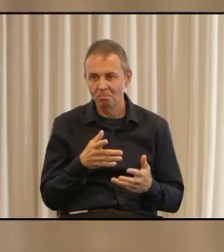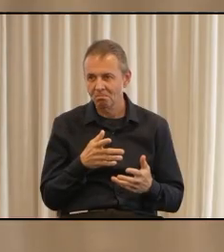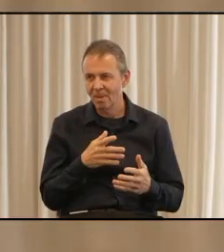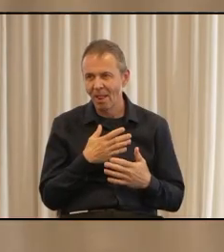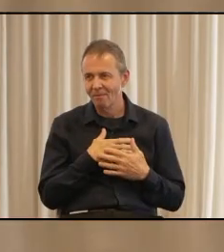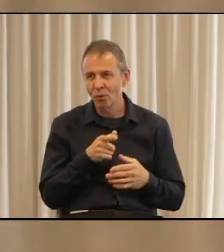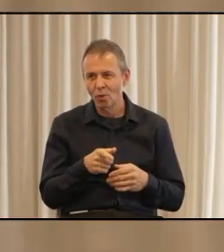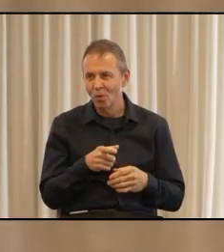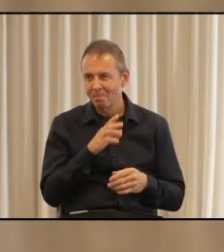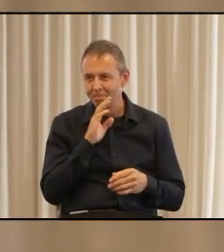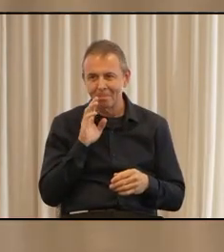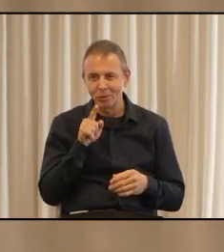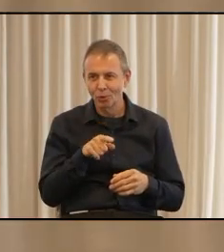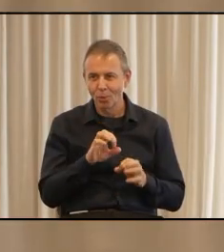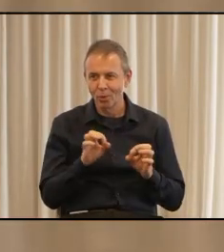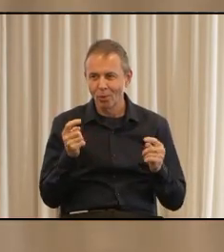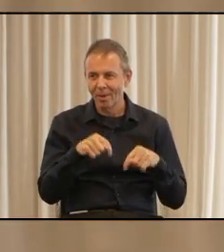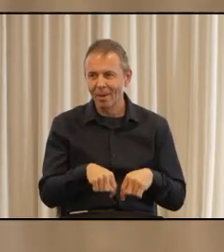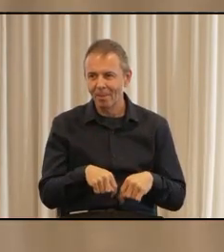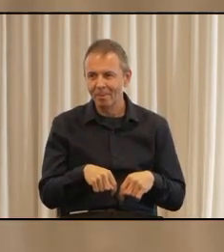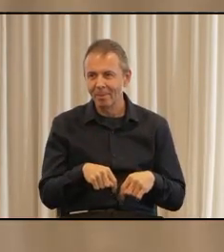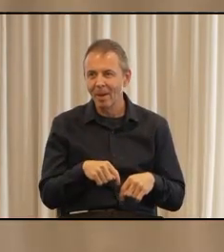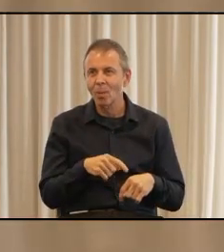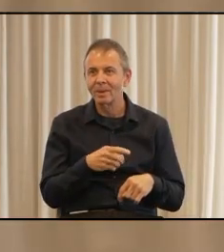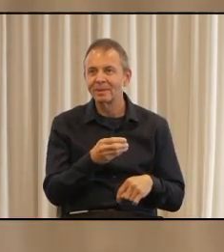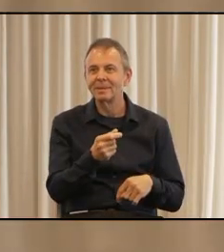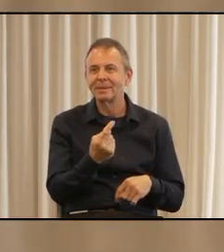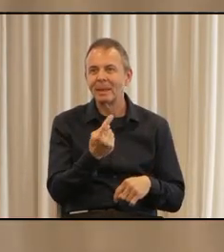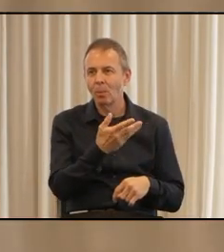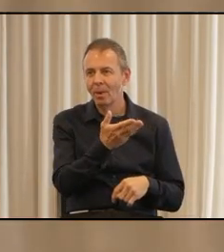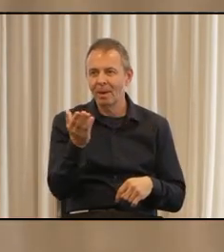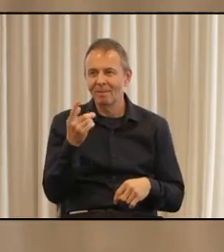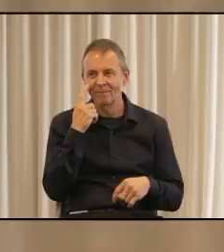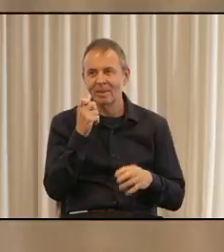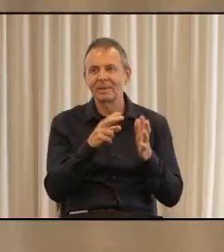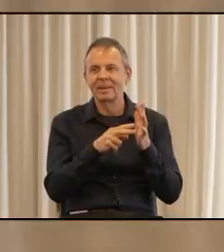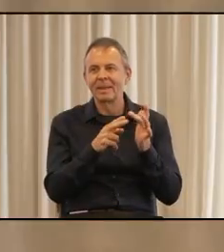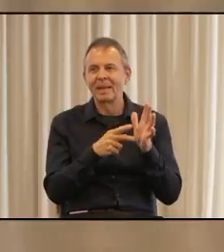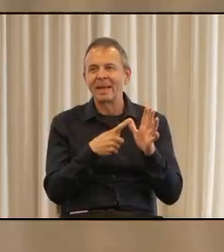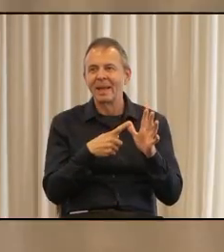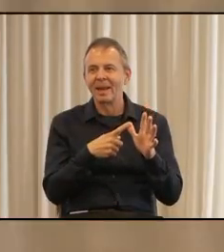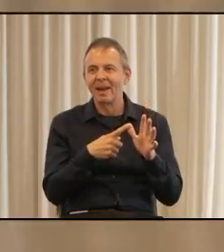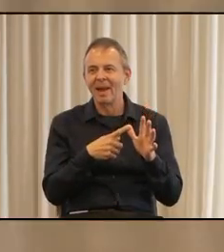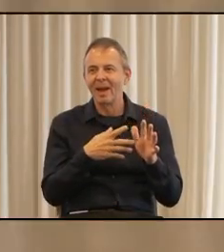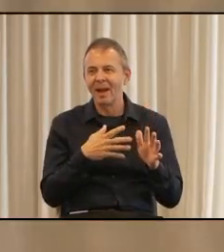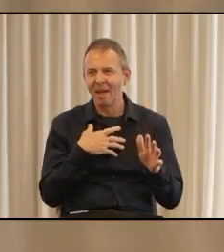there. And in fact, someone found out Nina loves cats, so the crew actually made her a cat